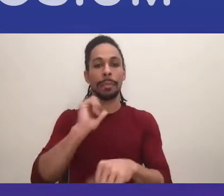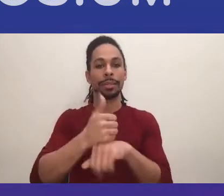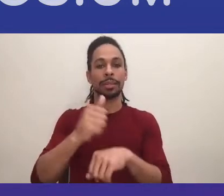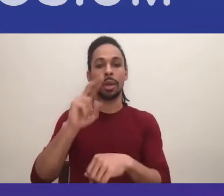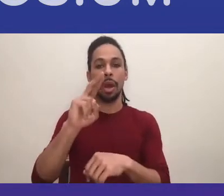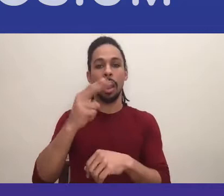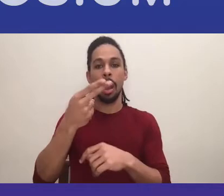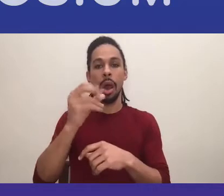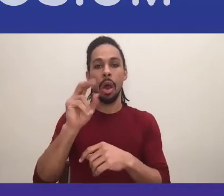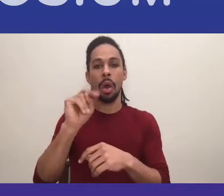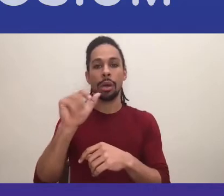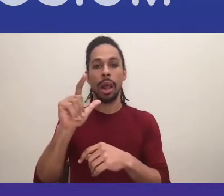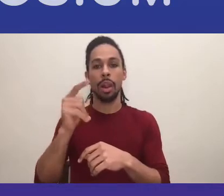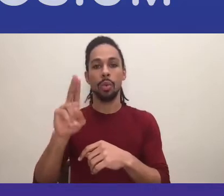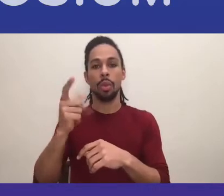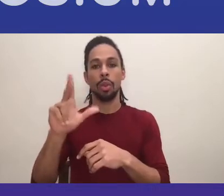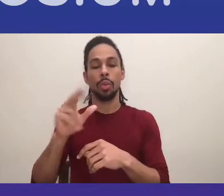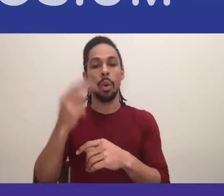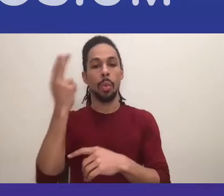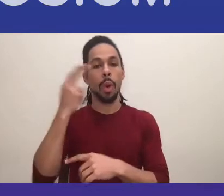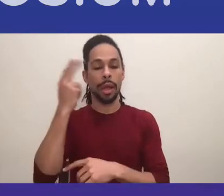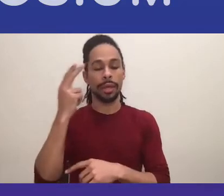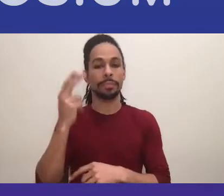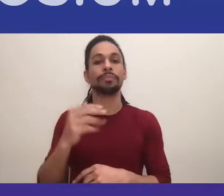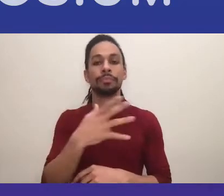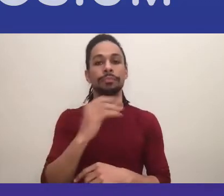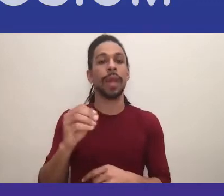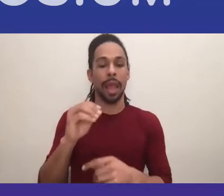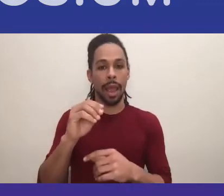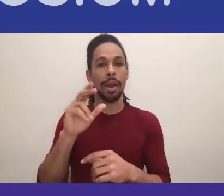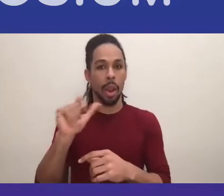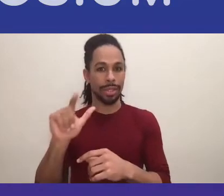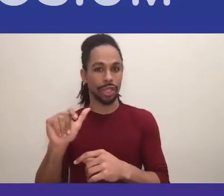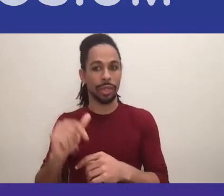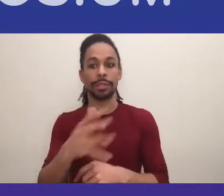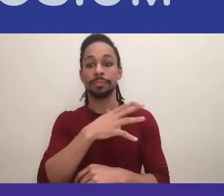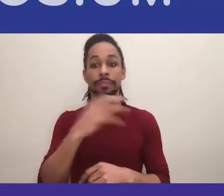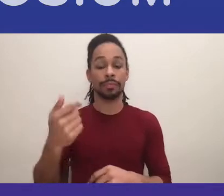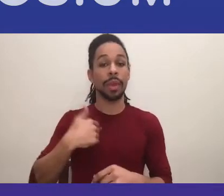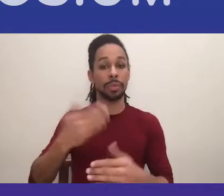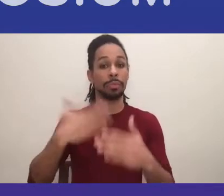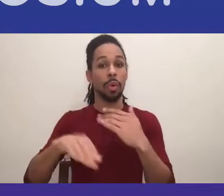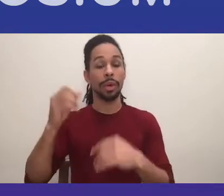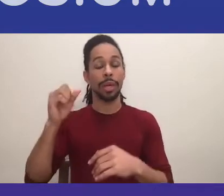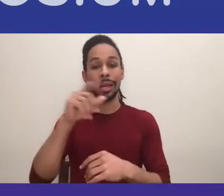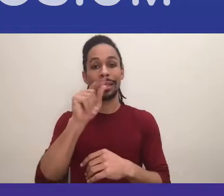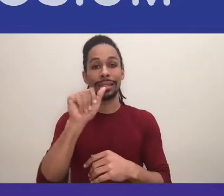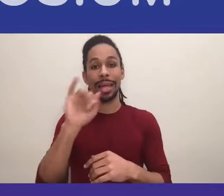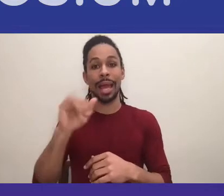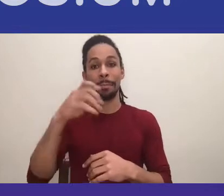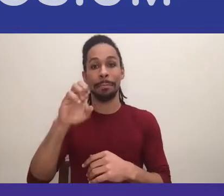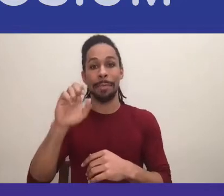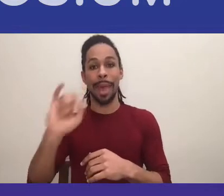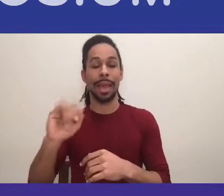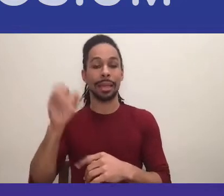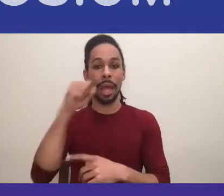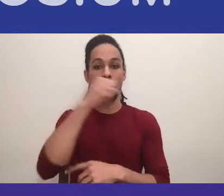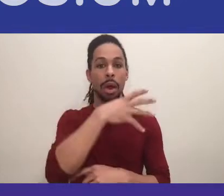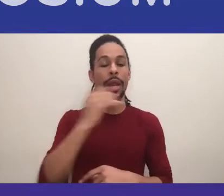I am Asian American, born in Taipei, Taiwan, and grew up in Honolulu, Hawaii.